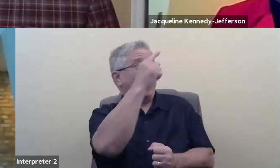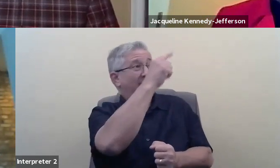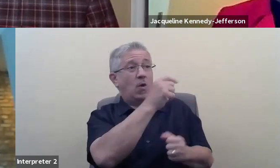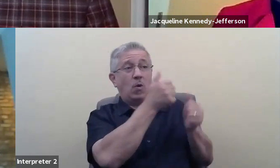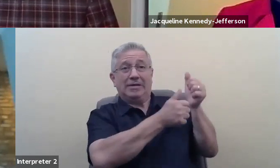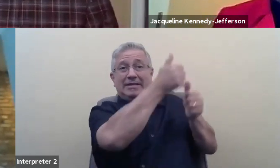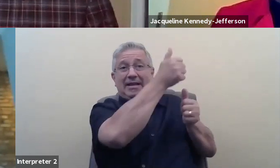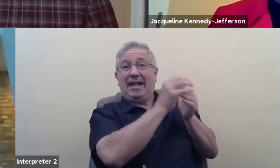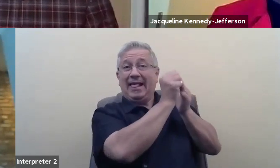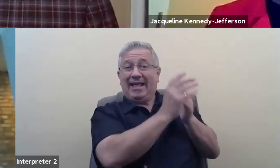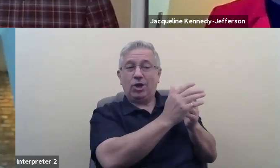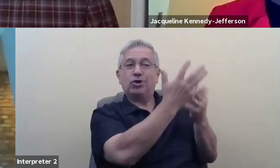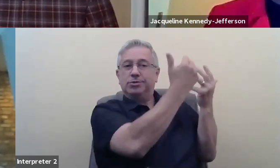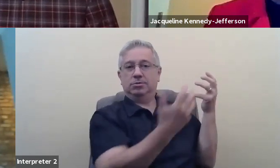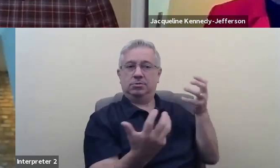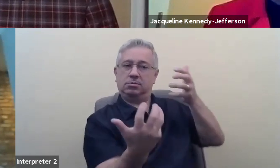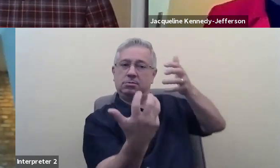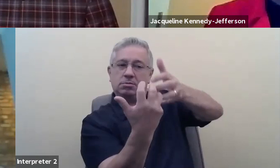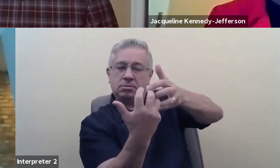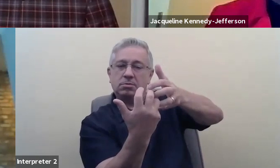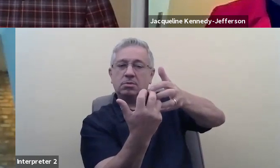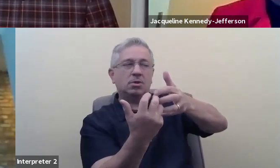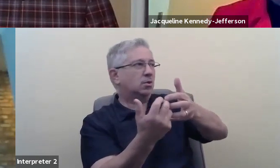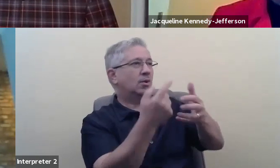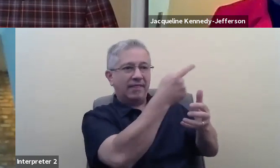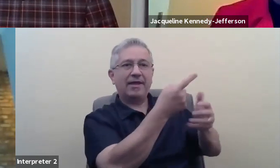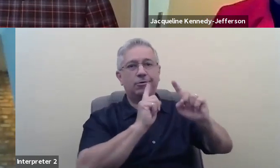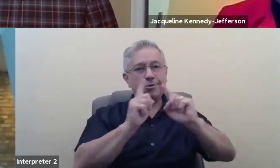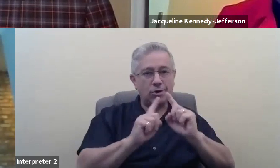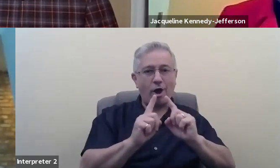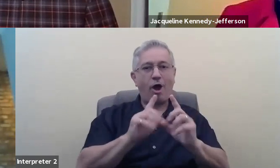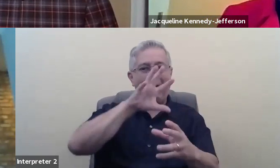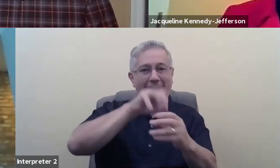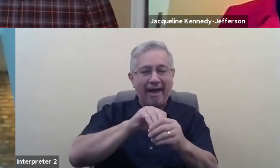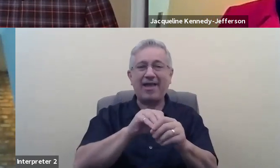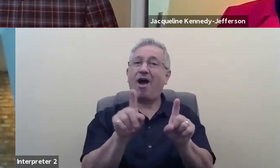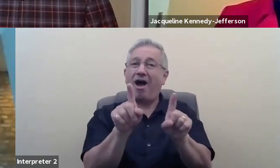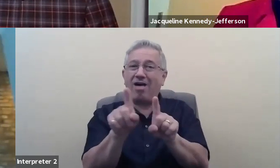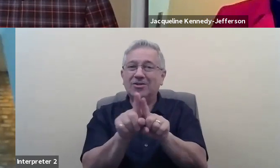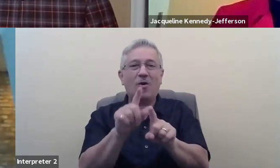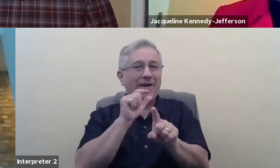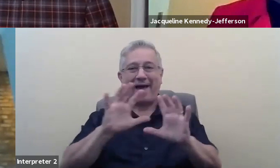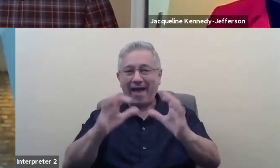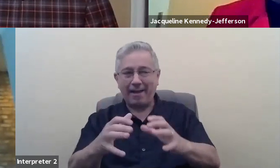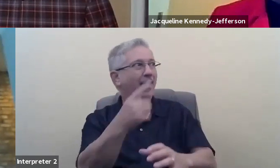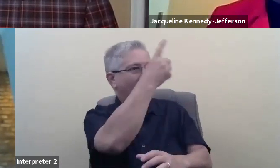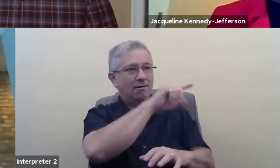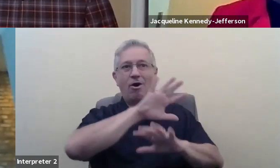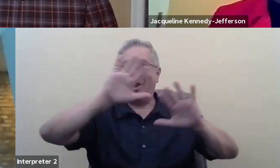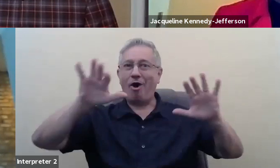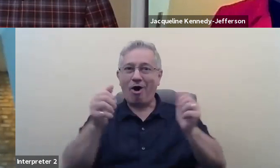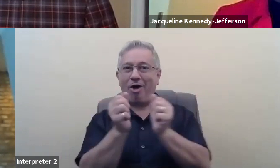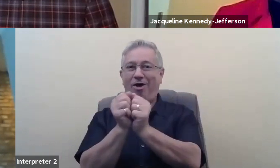really integrate and engage with the employees as well. For